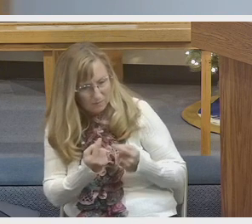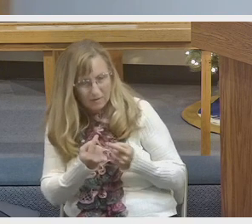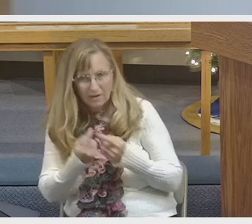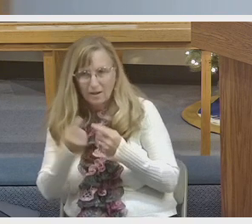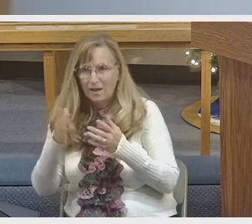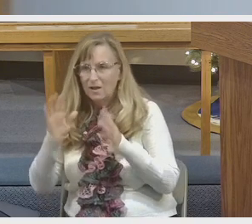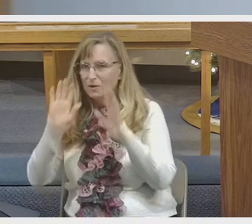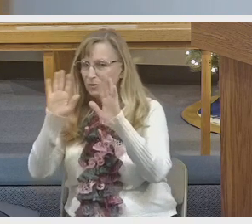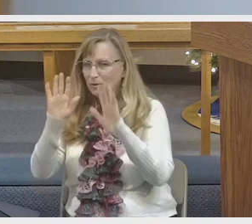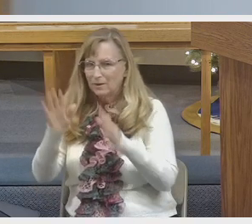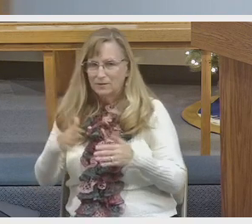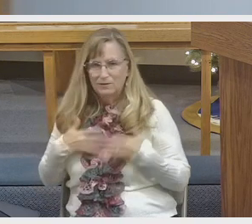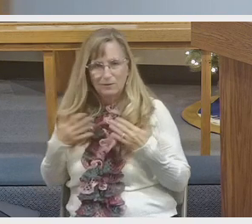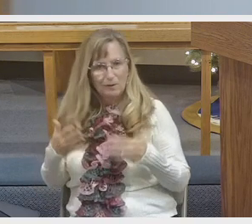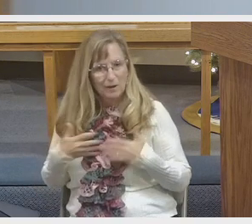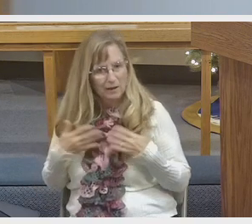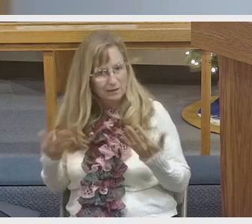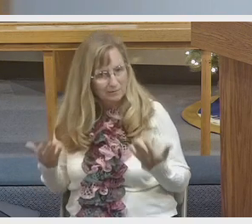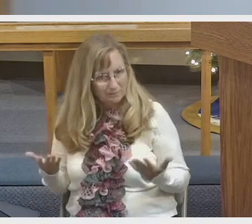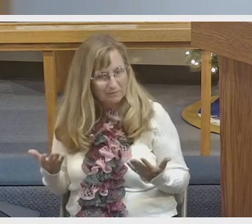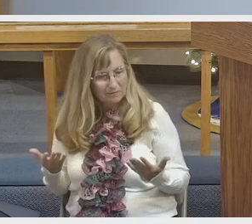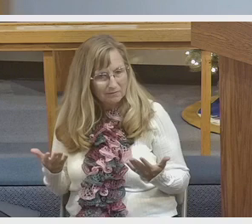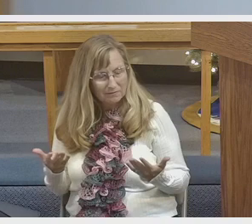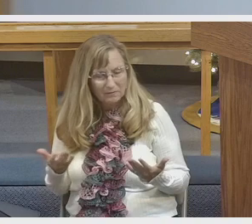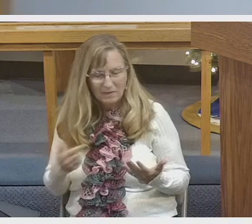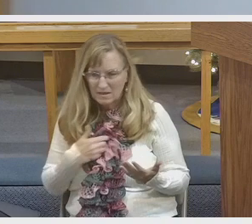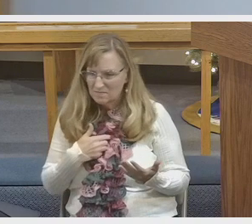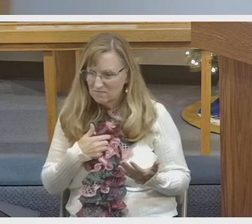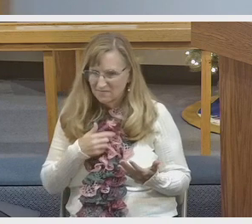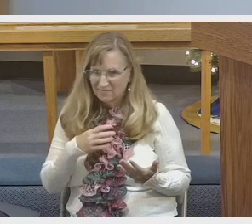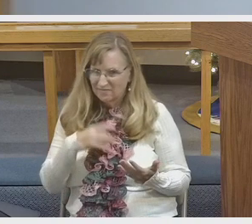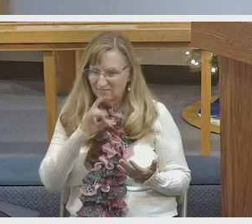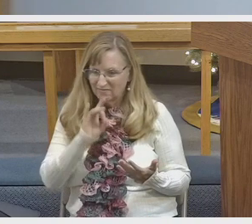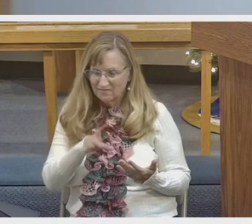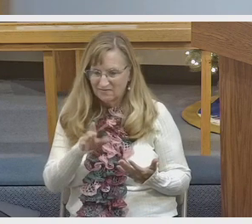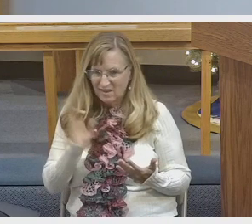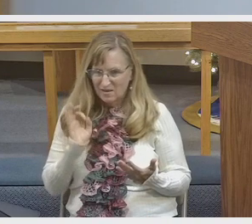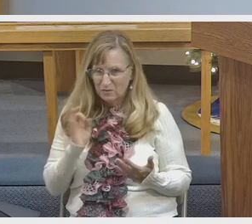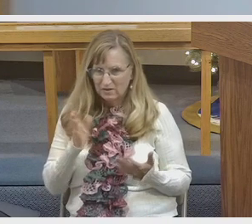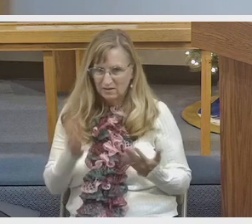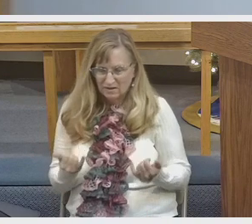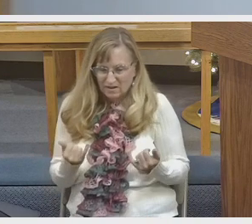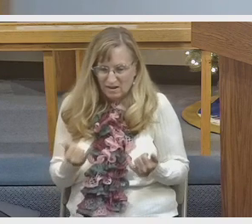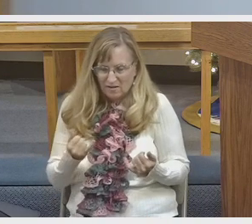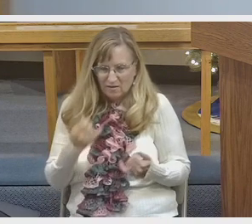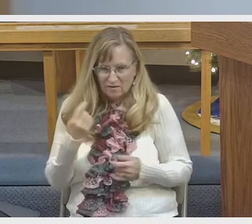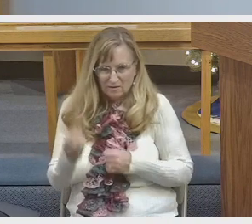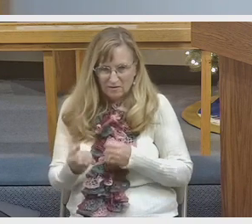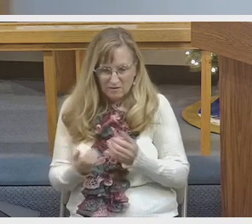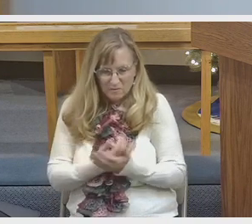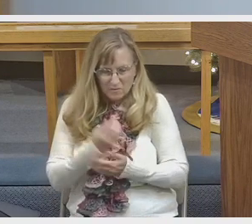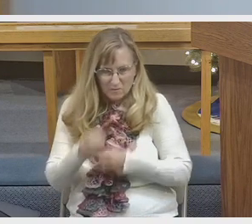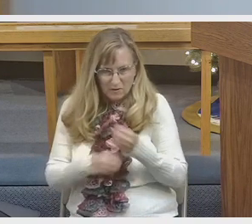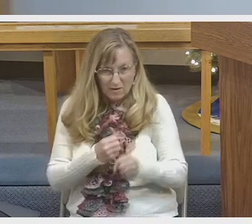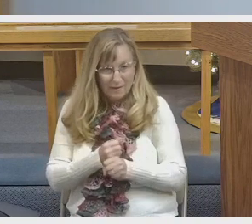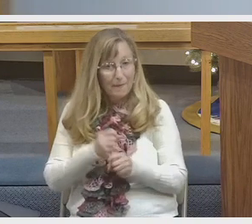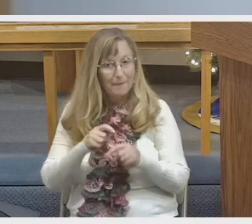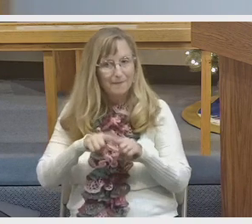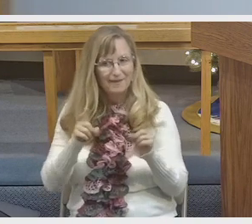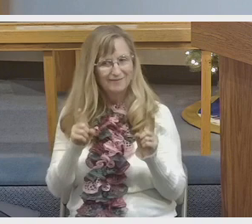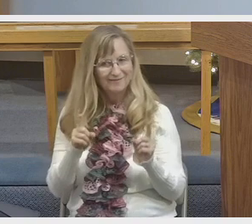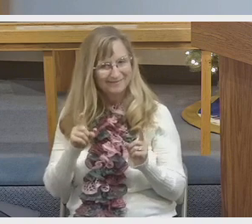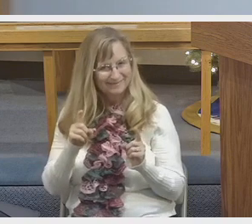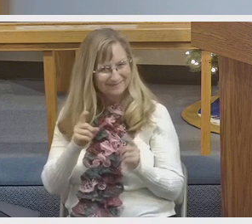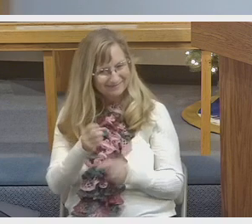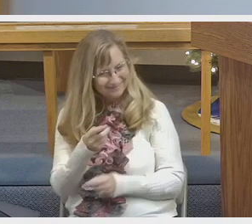I used to not like preaching on this holiday, and yet it's a double holiday. Because